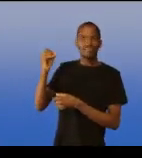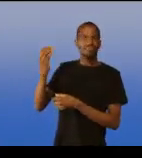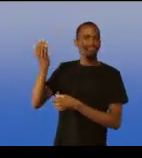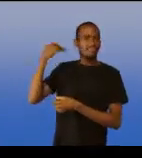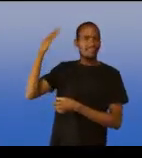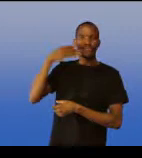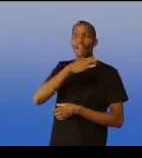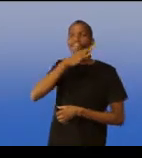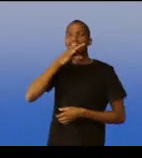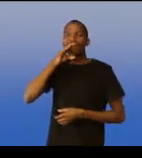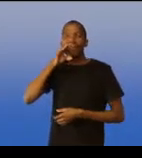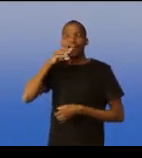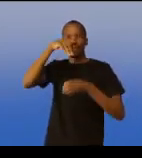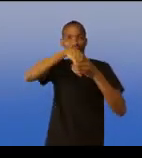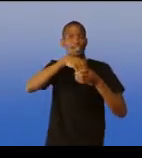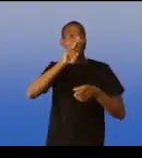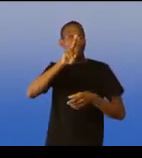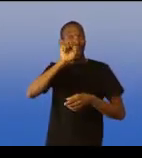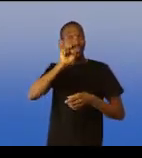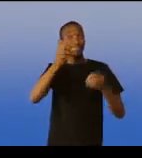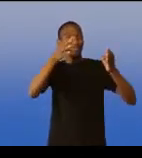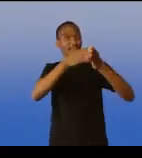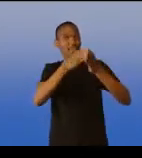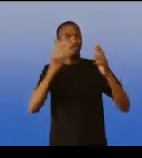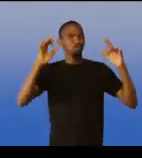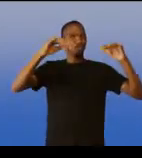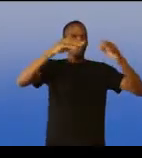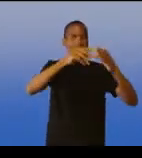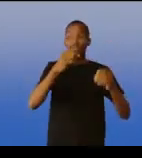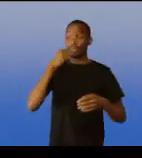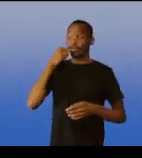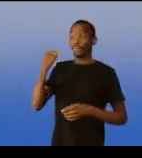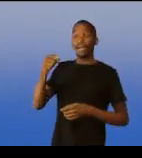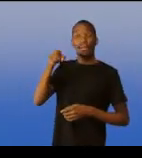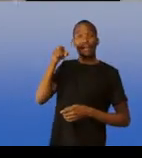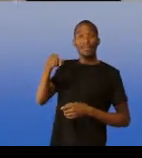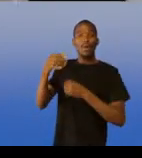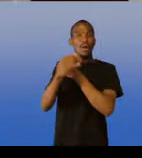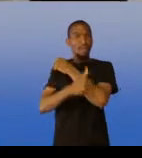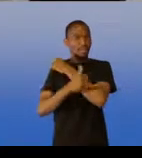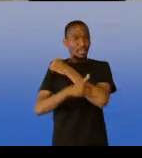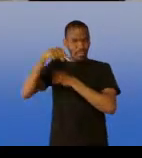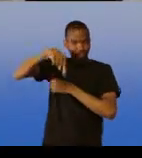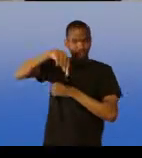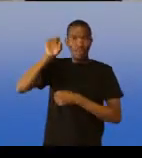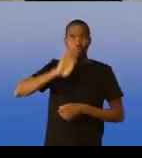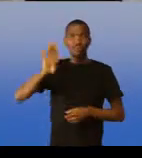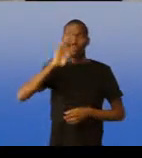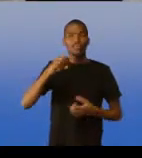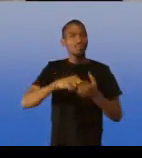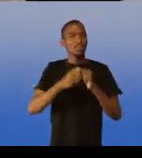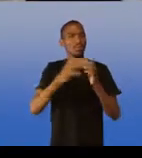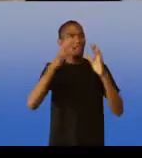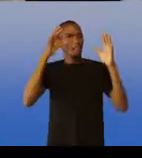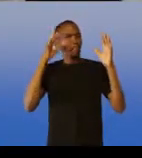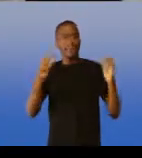at the UN General Assembly said this country faced extinction unless something was done to address it.